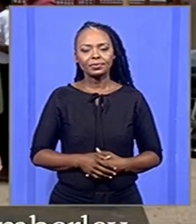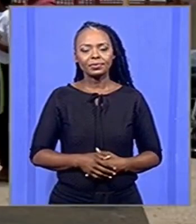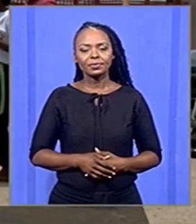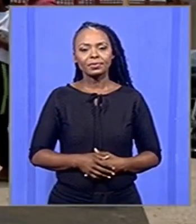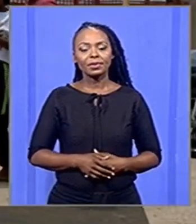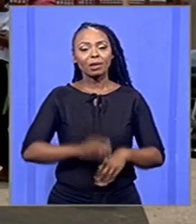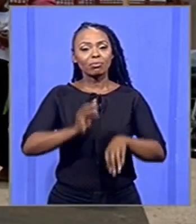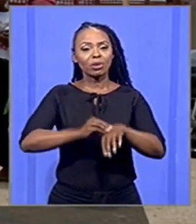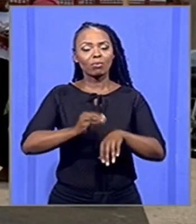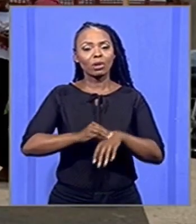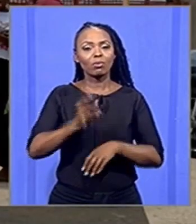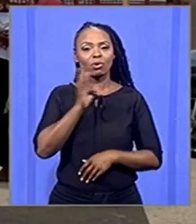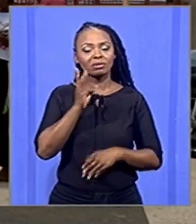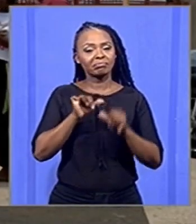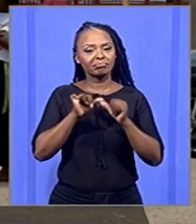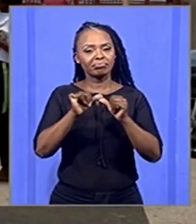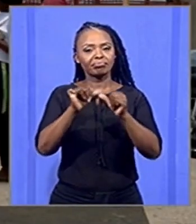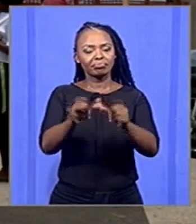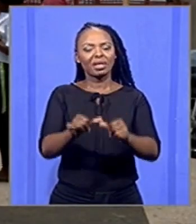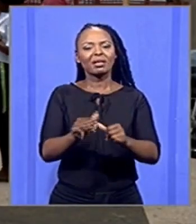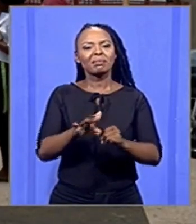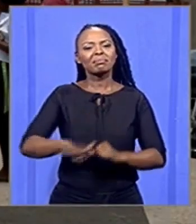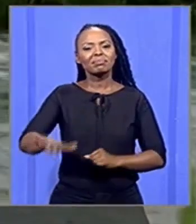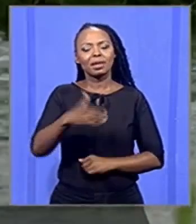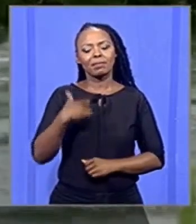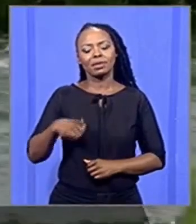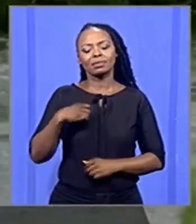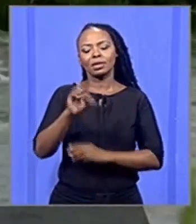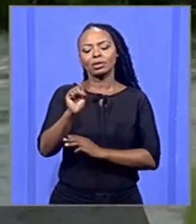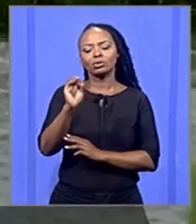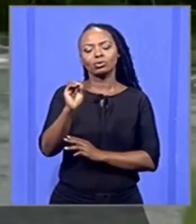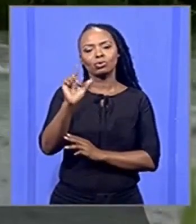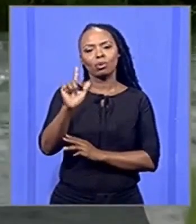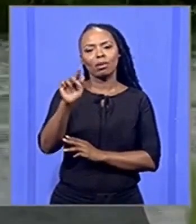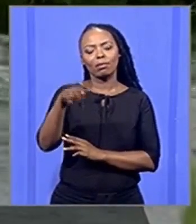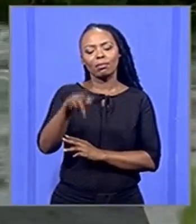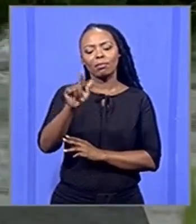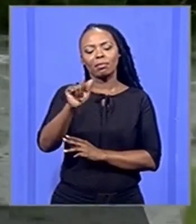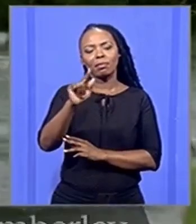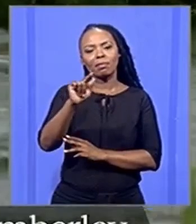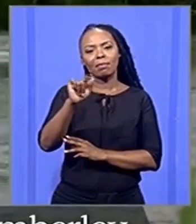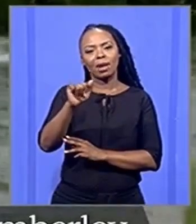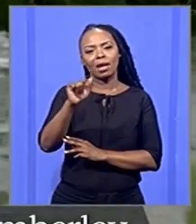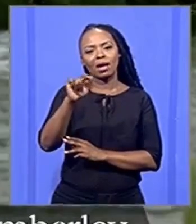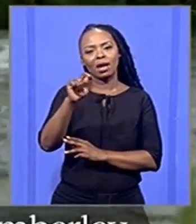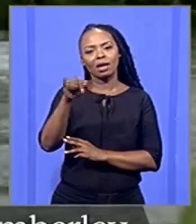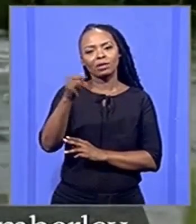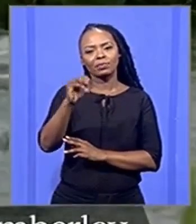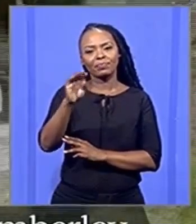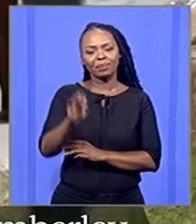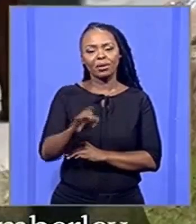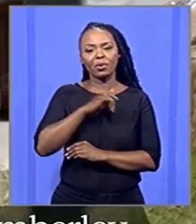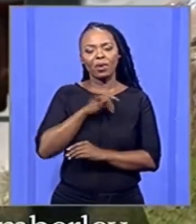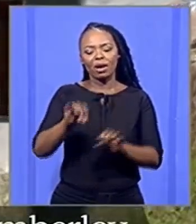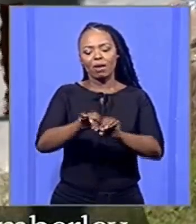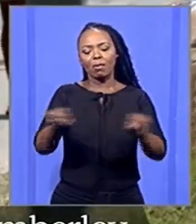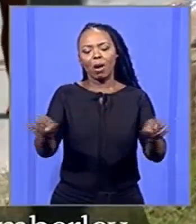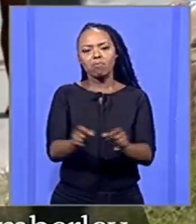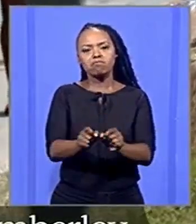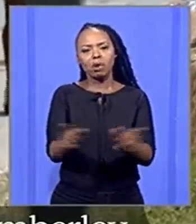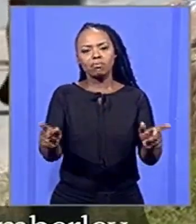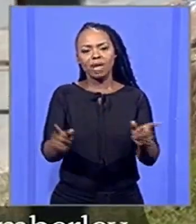Mathata a phepelo ya metsi a tswela pele masepaleng wa Solplaatje ka morago phatloga e nngwe ya dipeipi mafelong a beke. Boholo ba